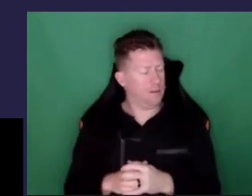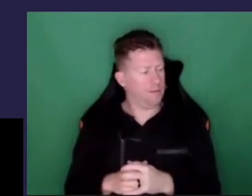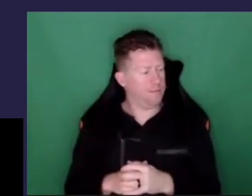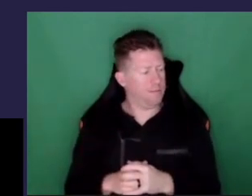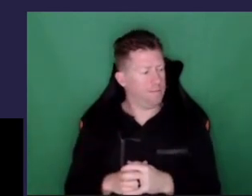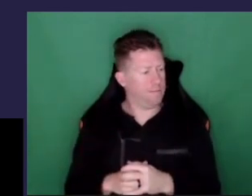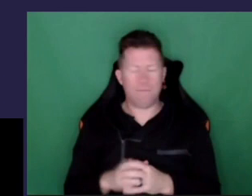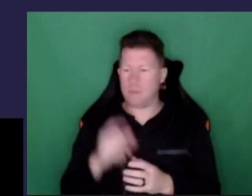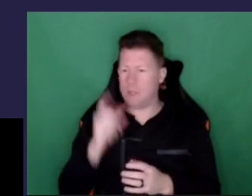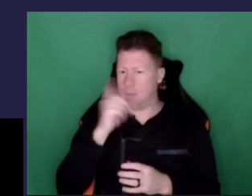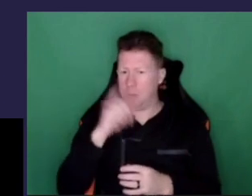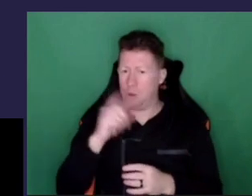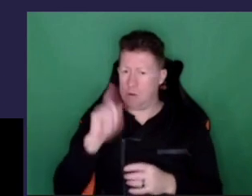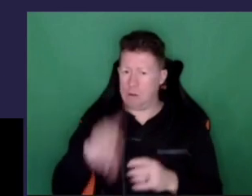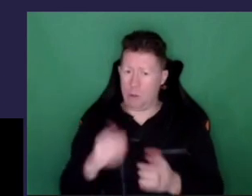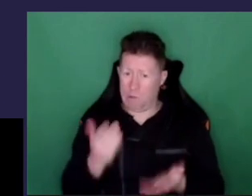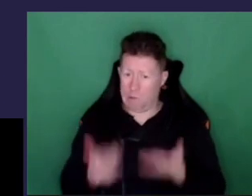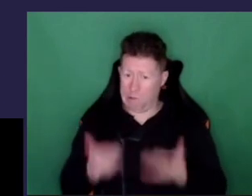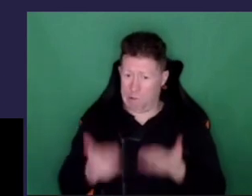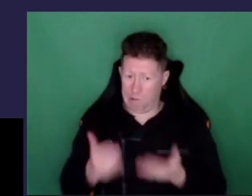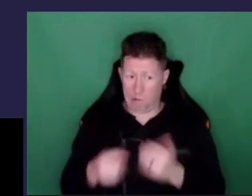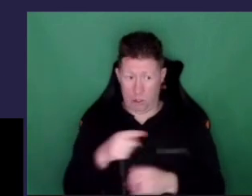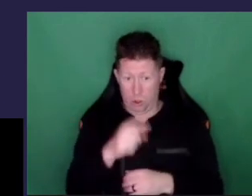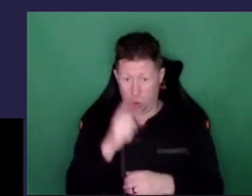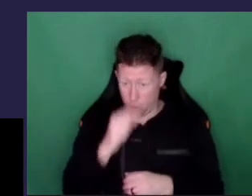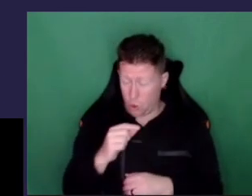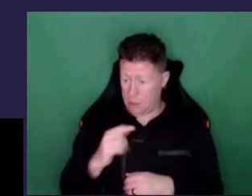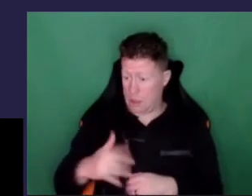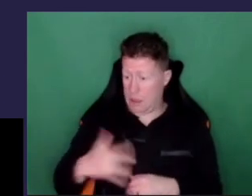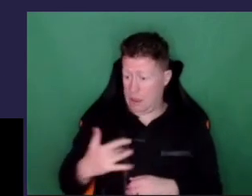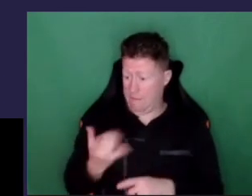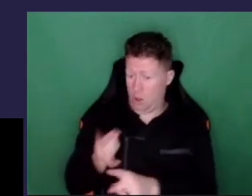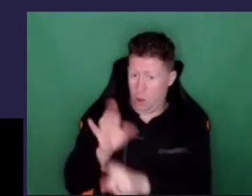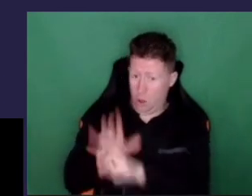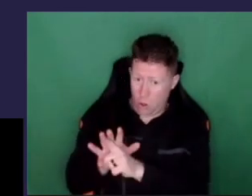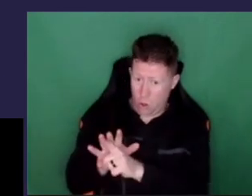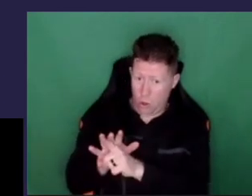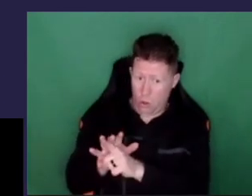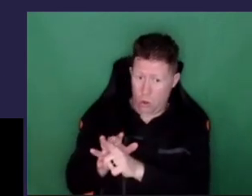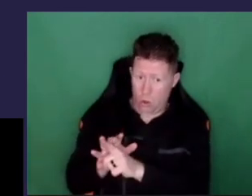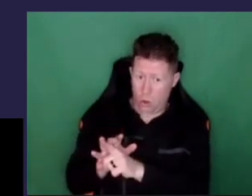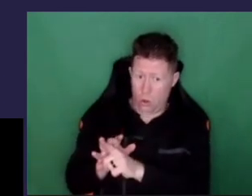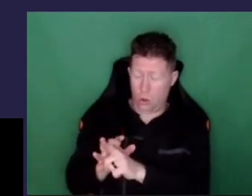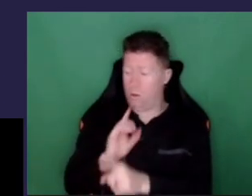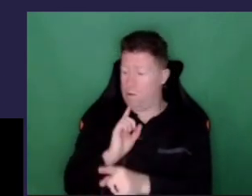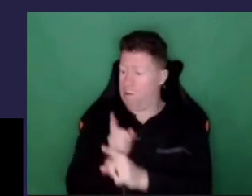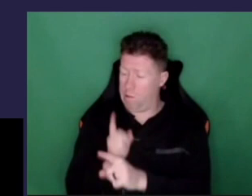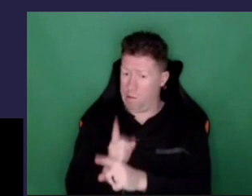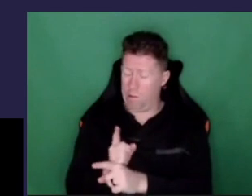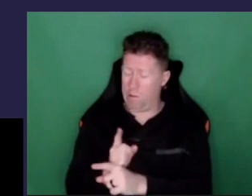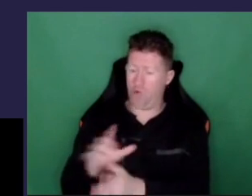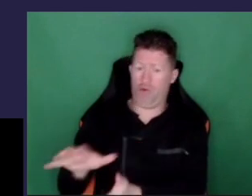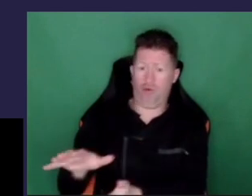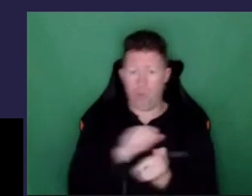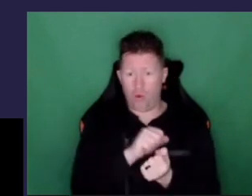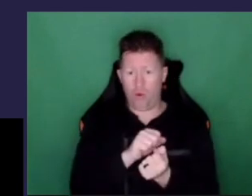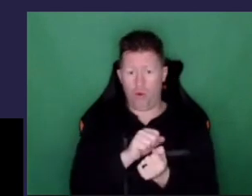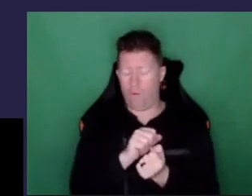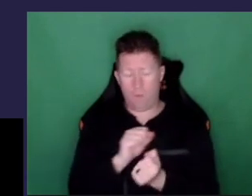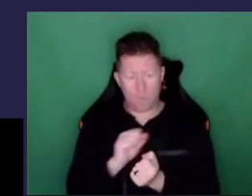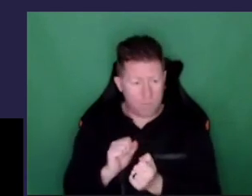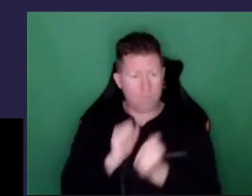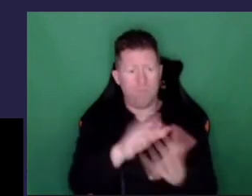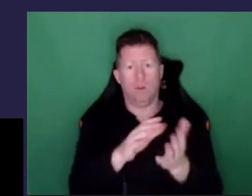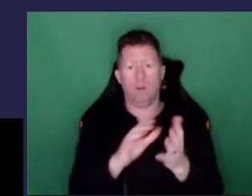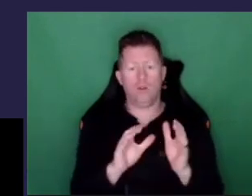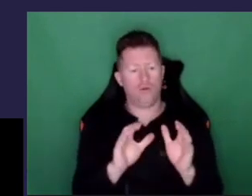people beginning to question whether or not she could live on her own, quote, and we're talking about taking her out of her home and putting her in a group home